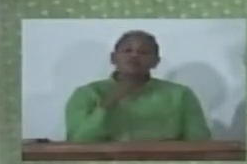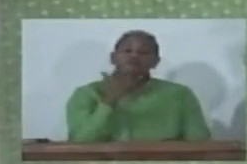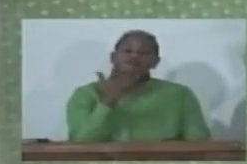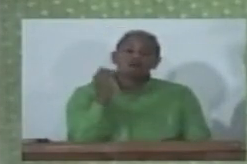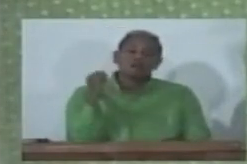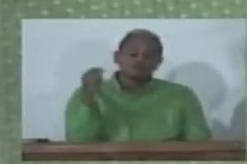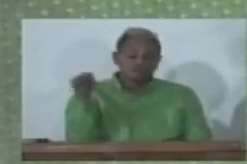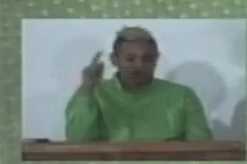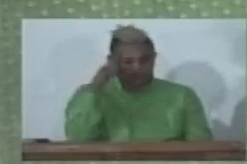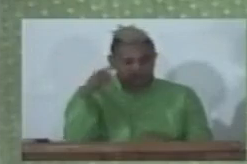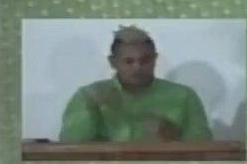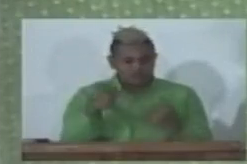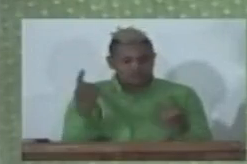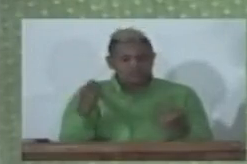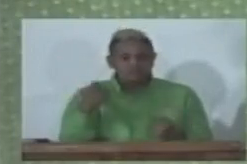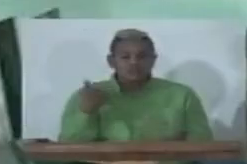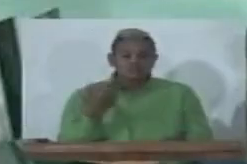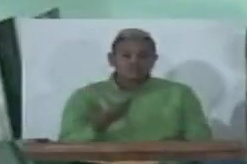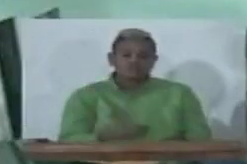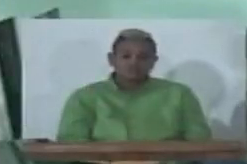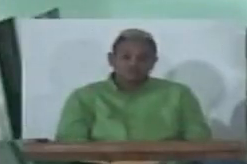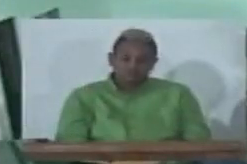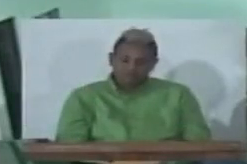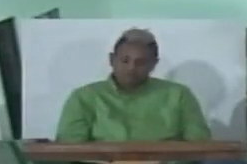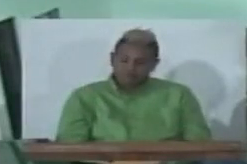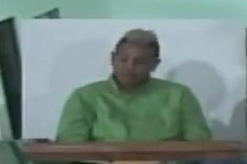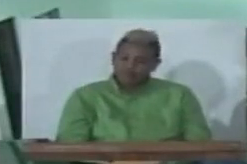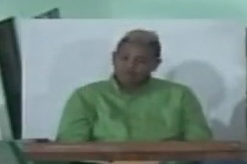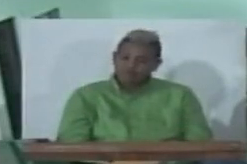favor? Against?